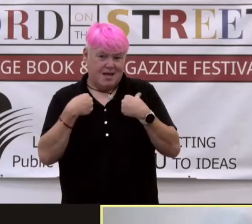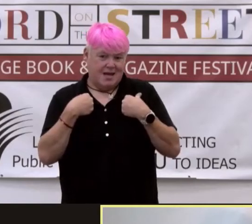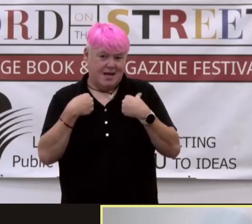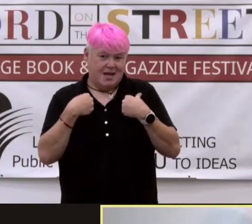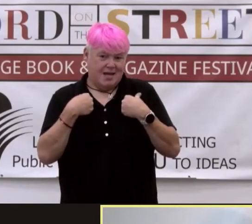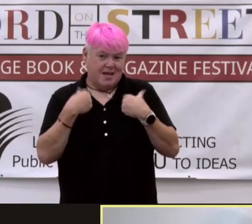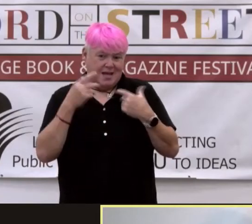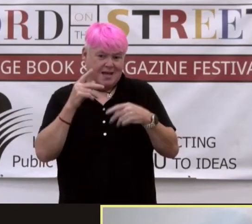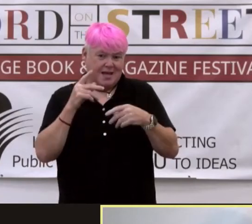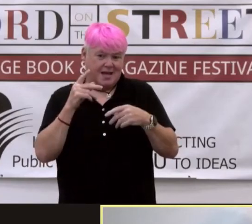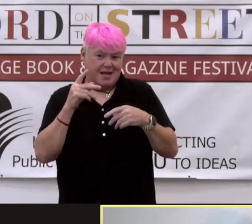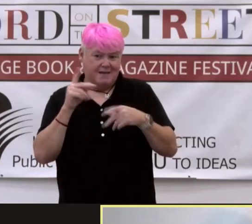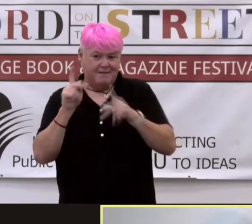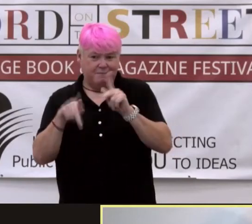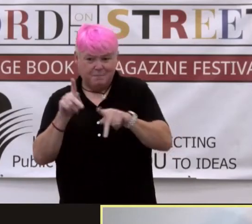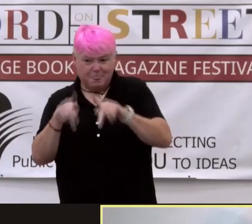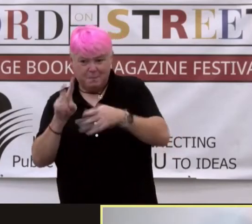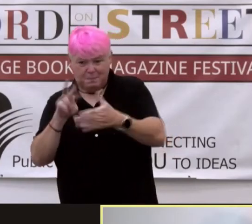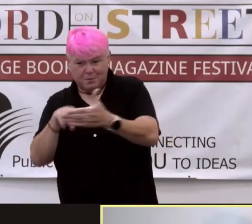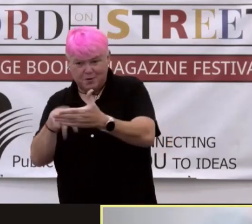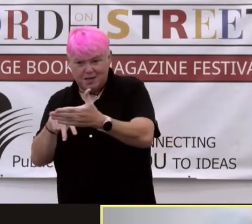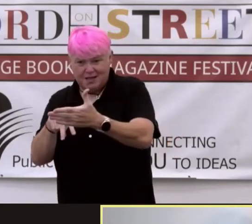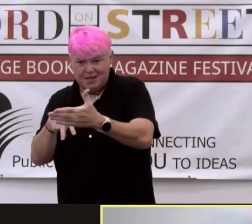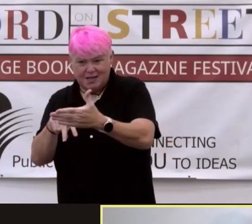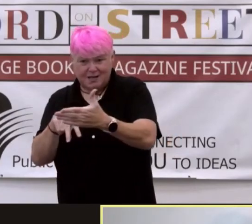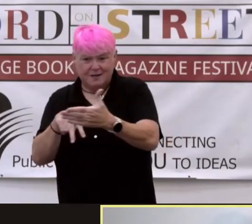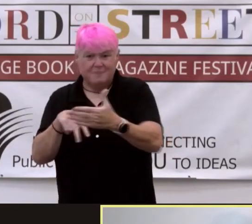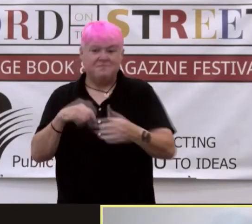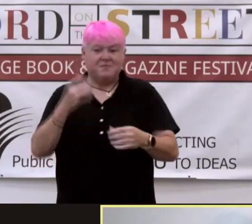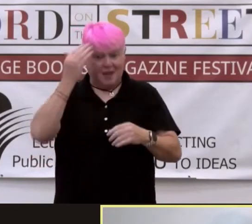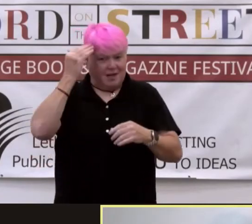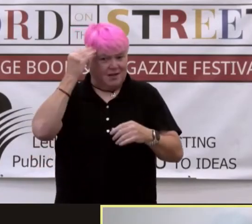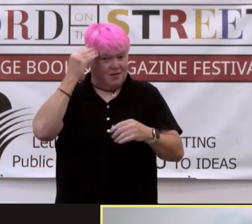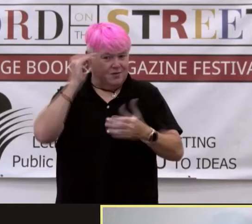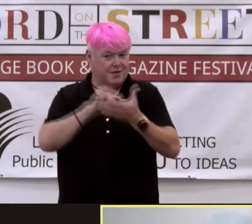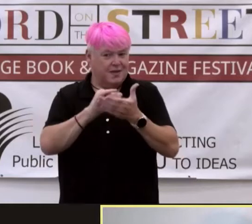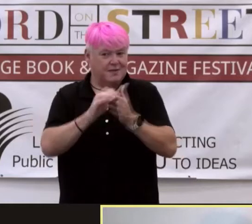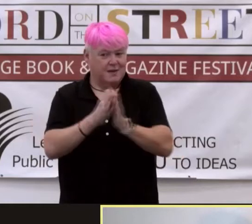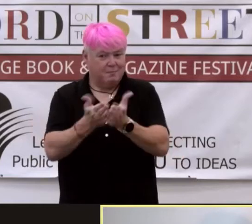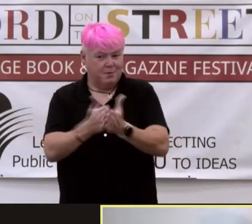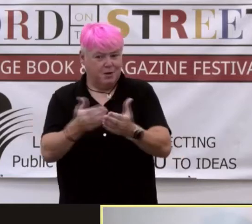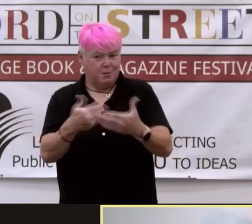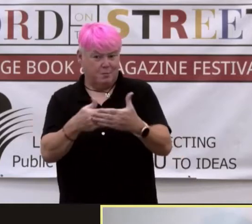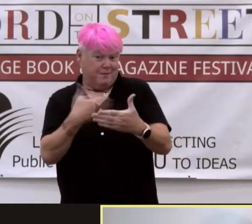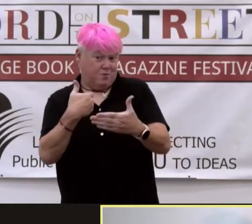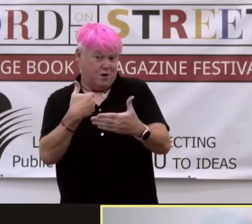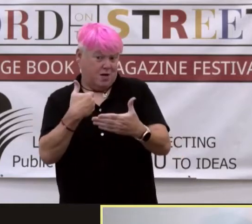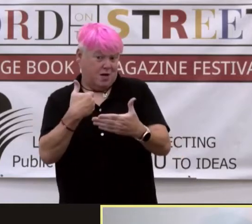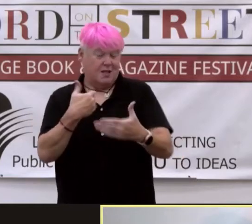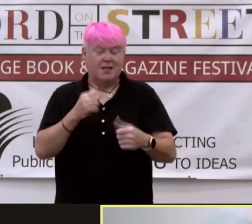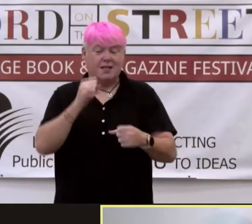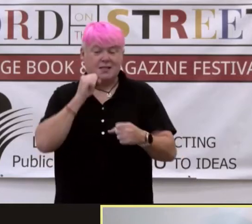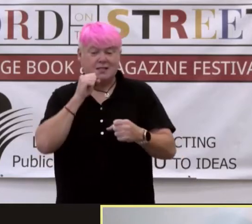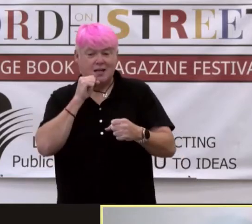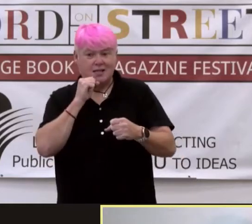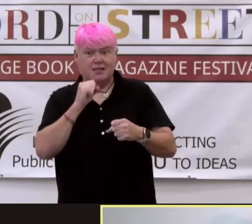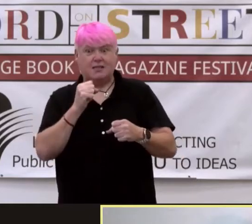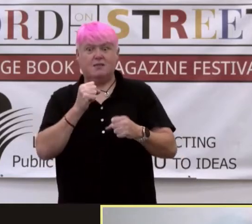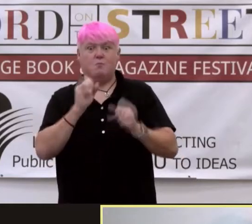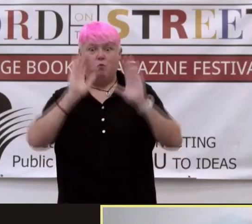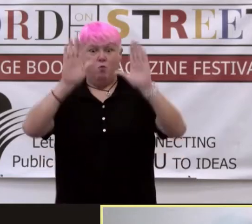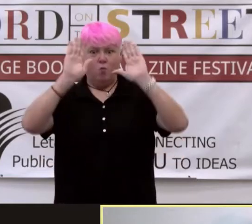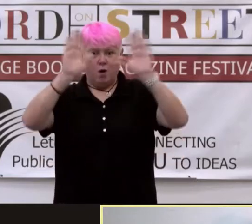before it. And this time I was acutely aware that the book before it did some incredible things. So I was like, this is gonna be